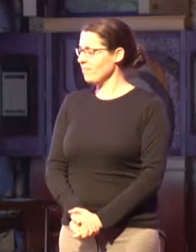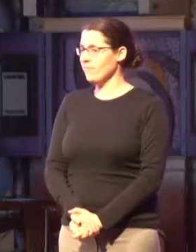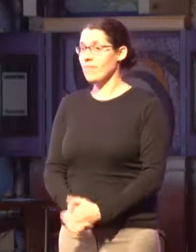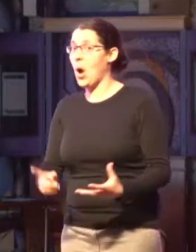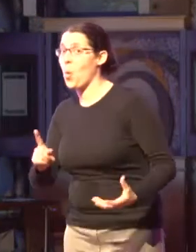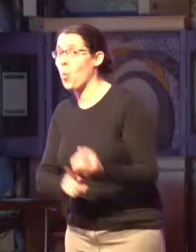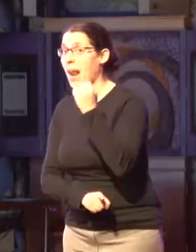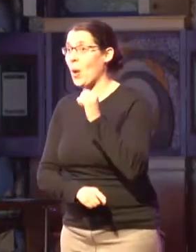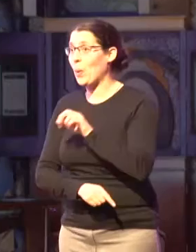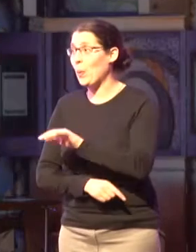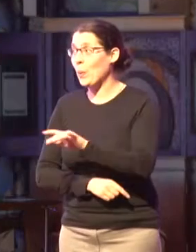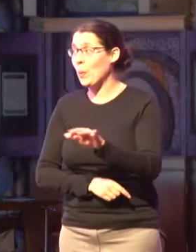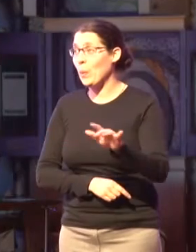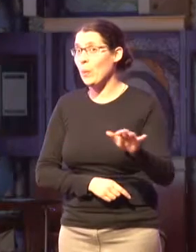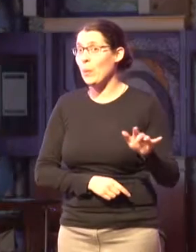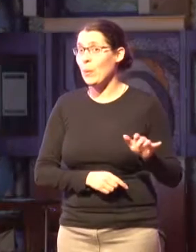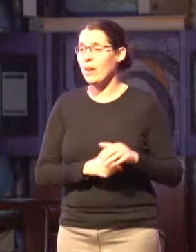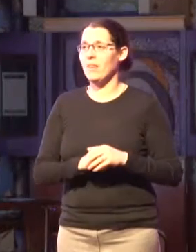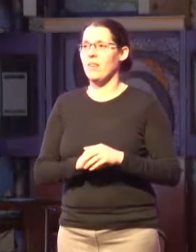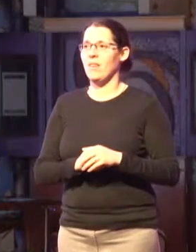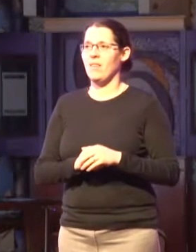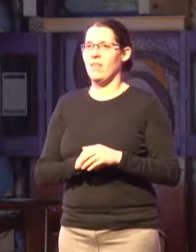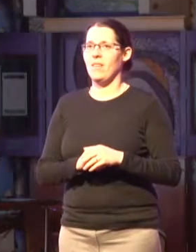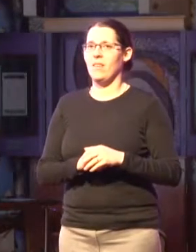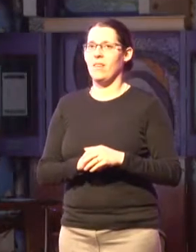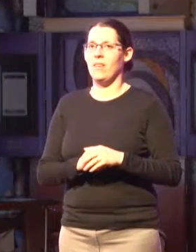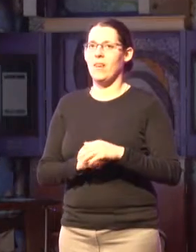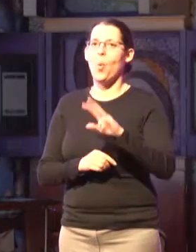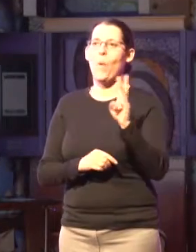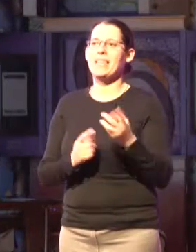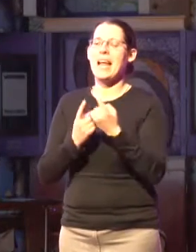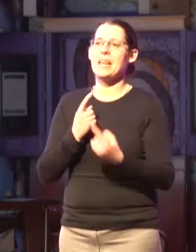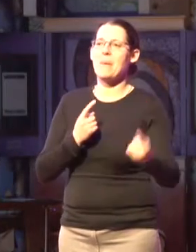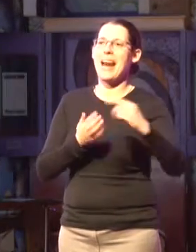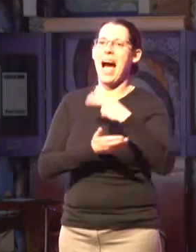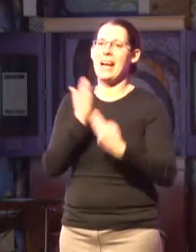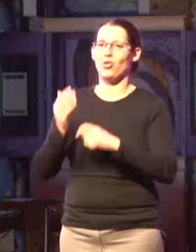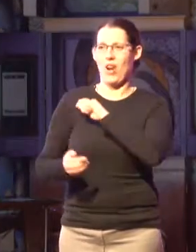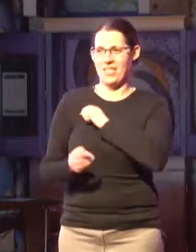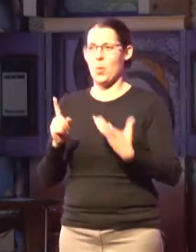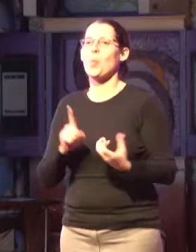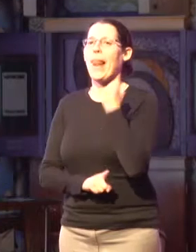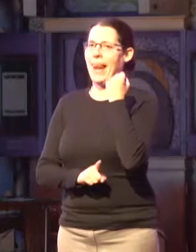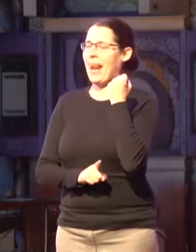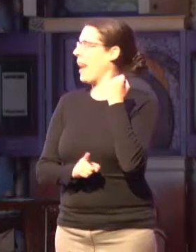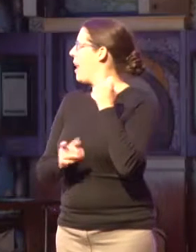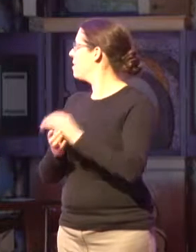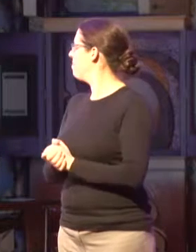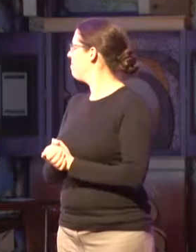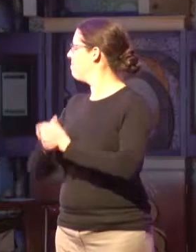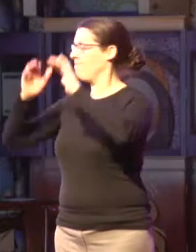And the winner is the Wellington Independent Arts Trust for the Urban Dream